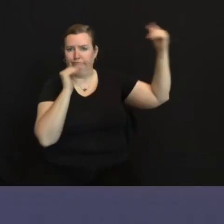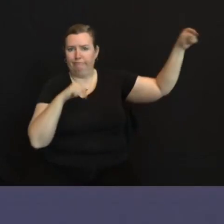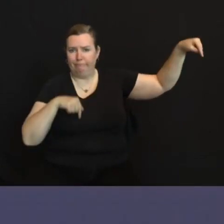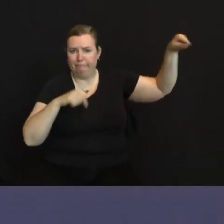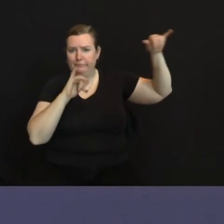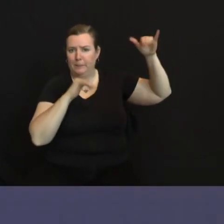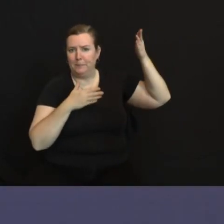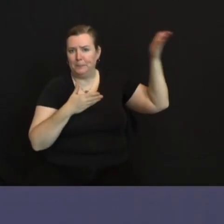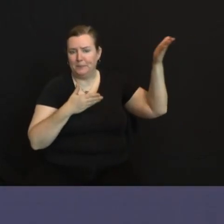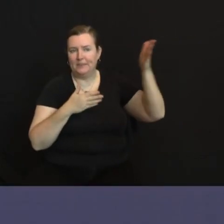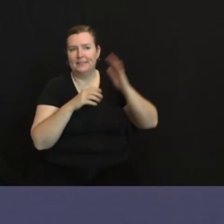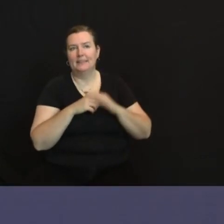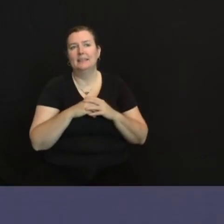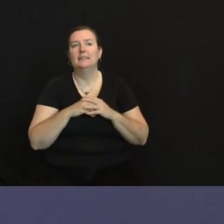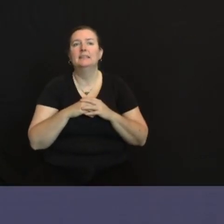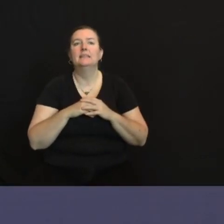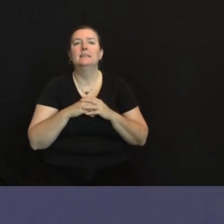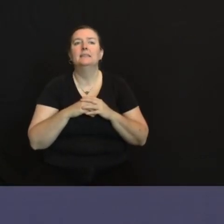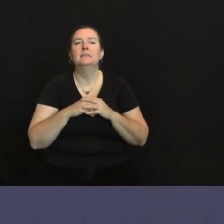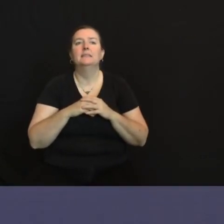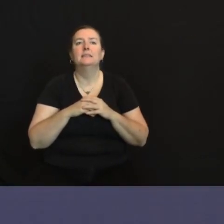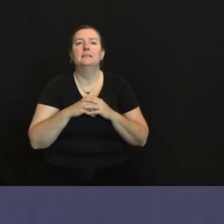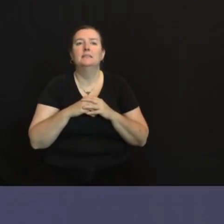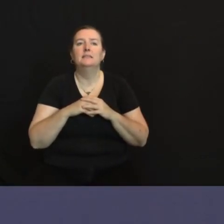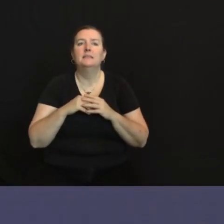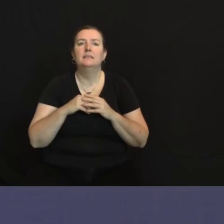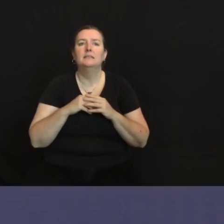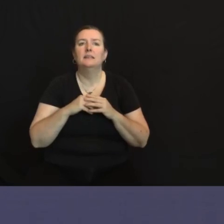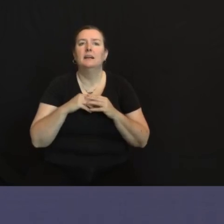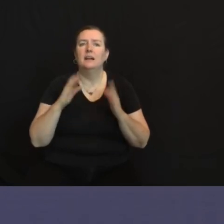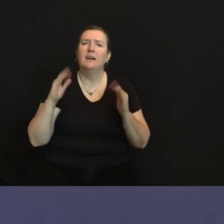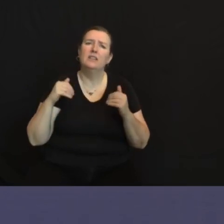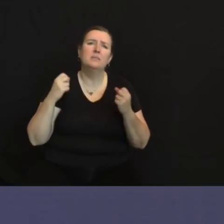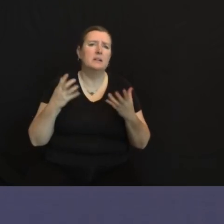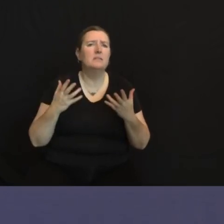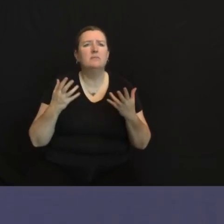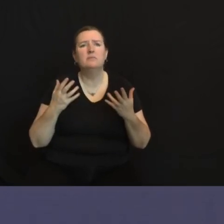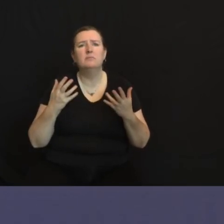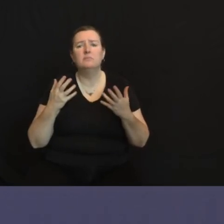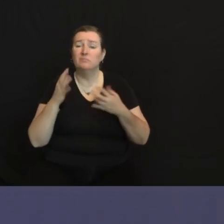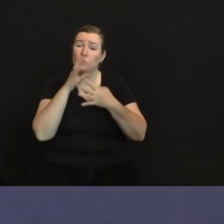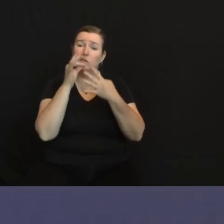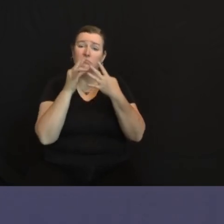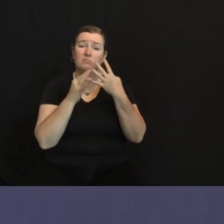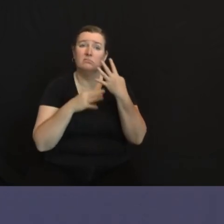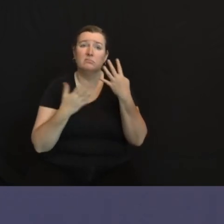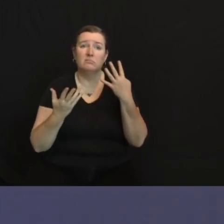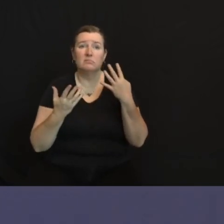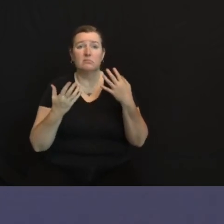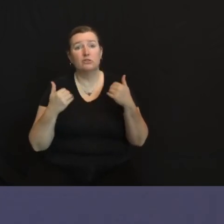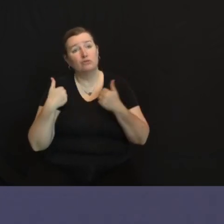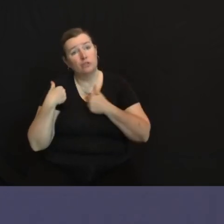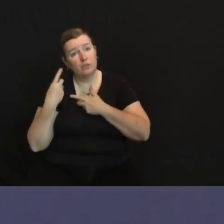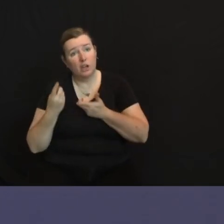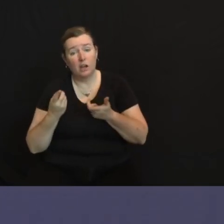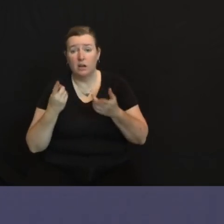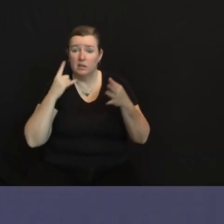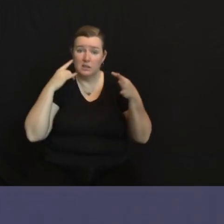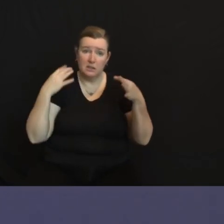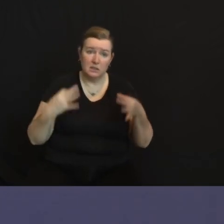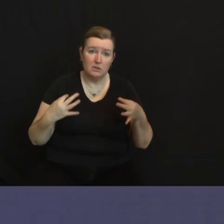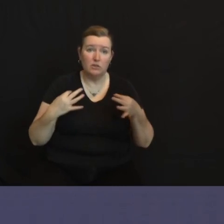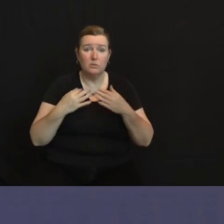taken, that's not to say that everything isn't on the table, but there's no step that we've taken that we think is right now